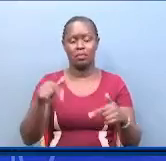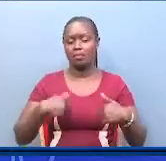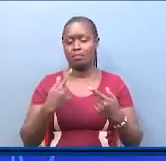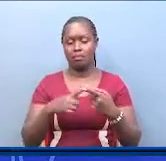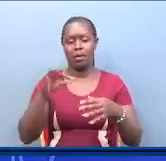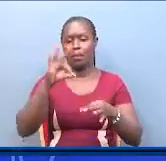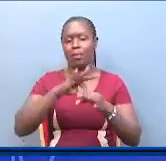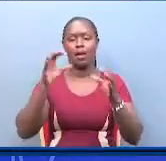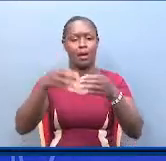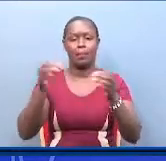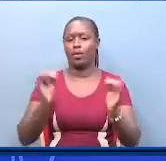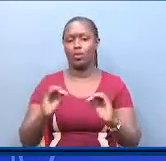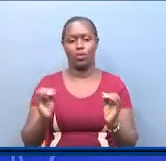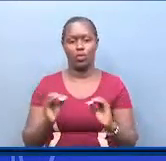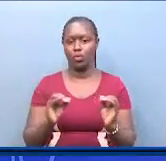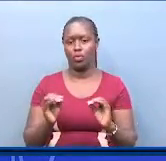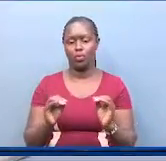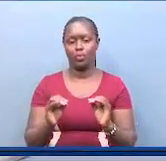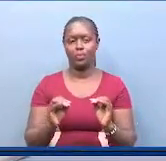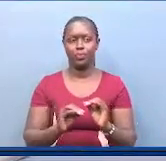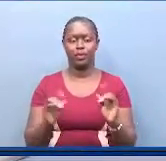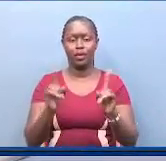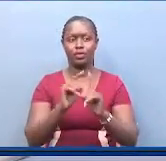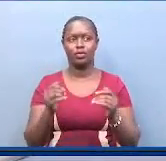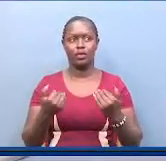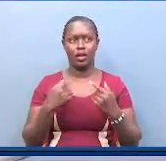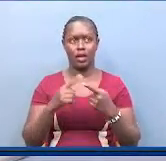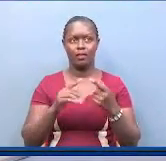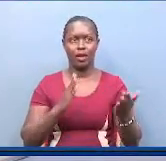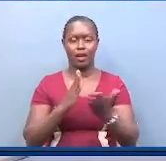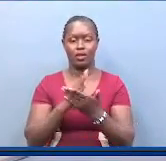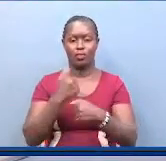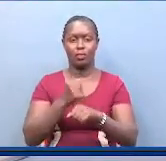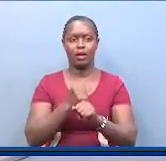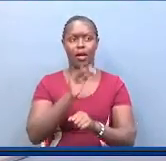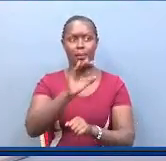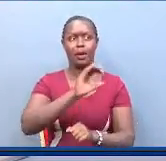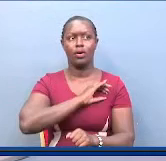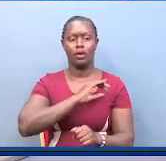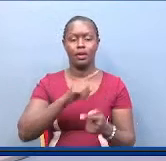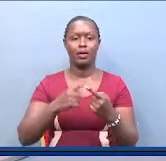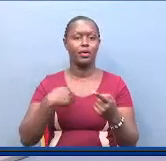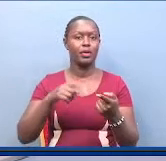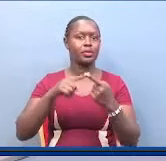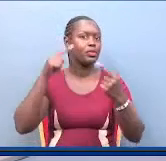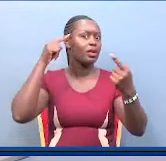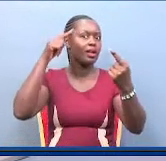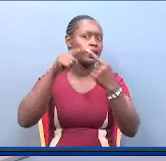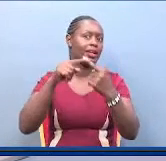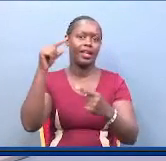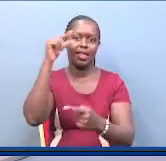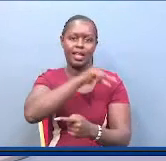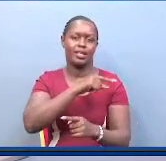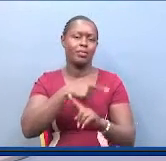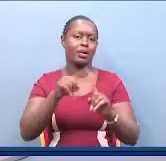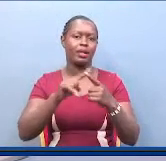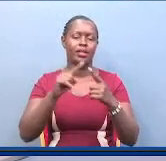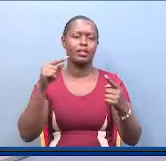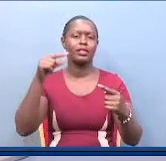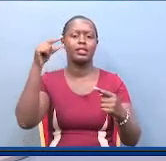company. All right. That fair enough. Will second guess. And you have you have a right to make your own predictions. It's not predictions. They are predictions versus